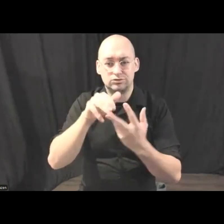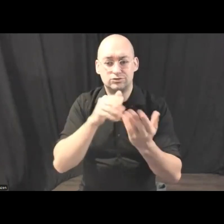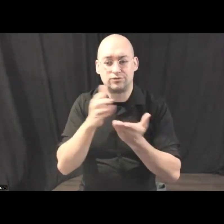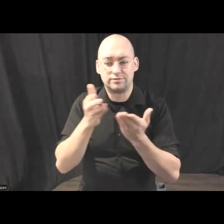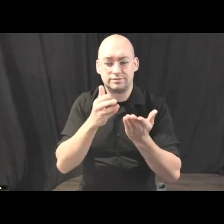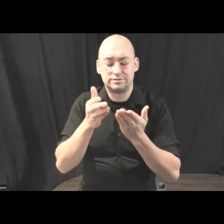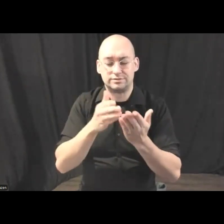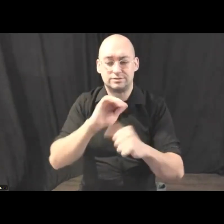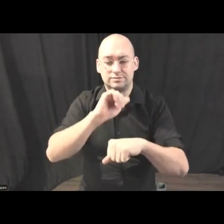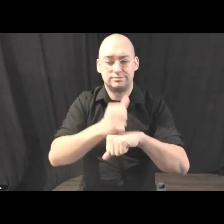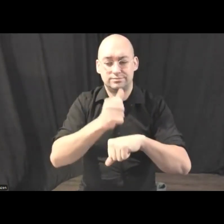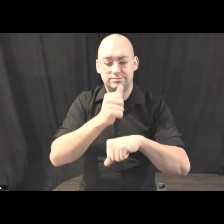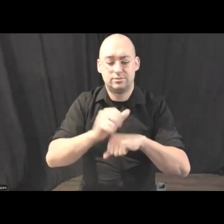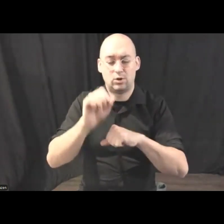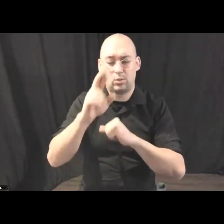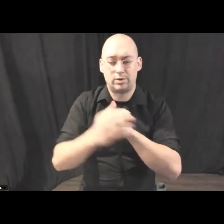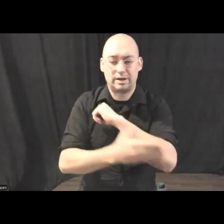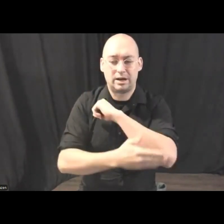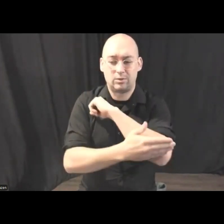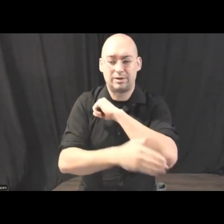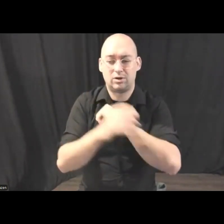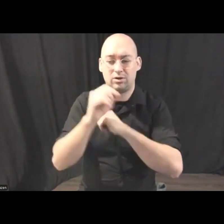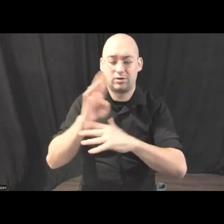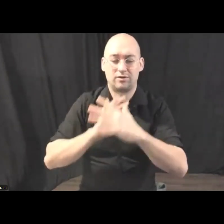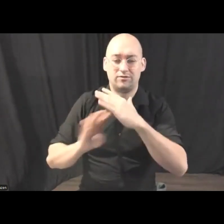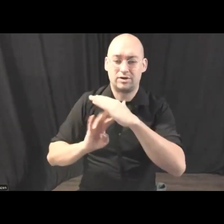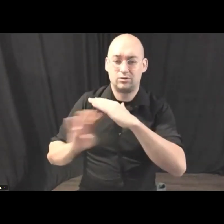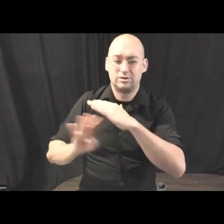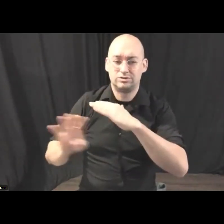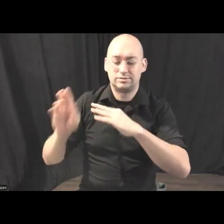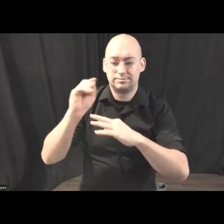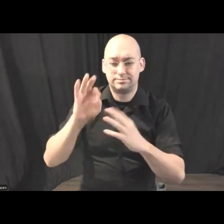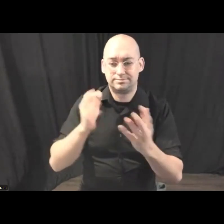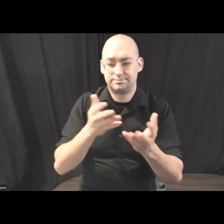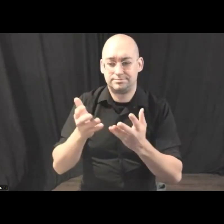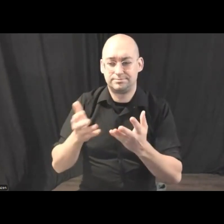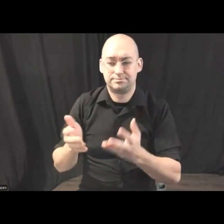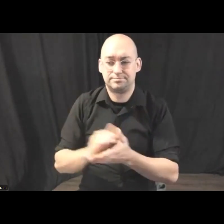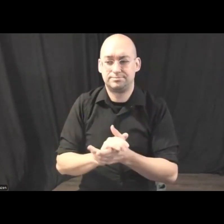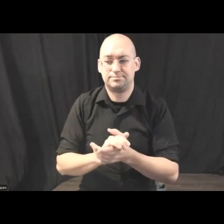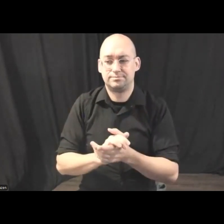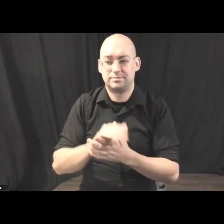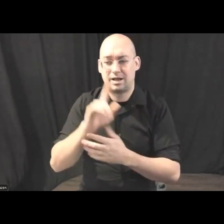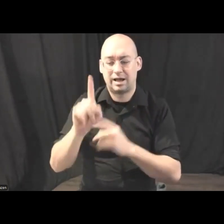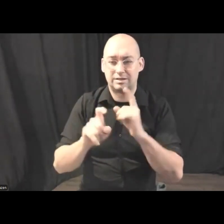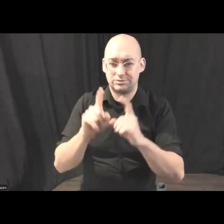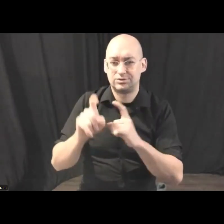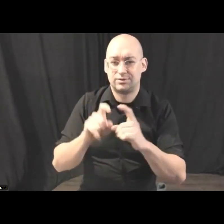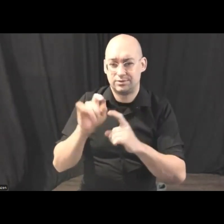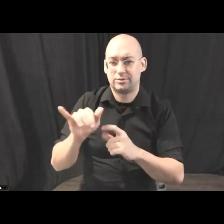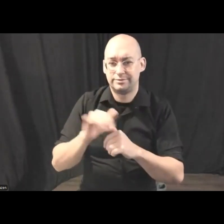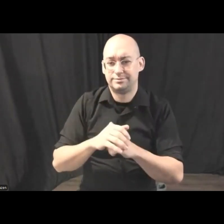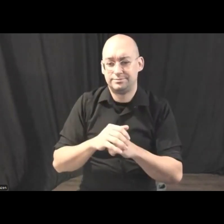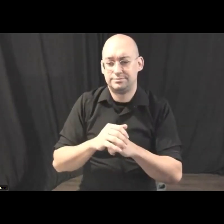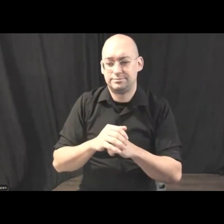county, or the evacuation of a SNF, right? We're trying to ask that question every step of the way so we can learn what we can do